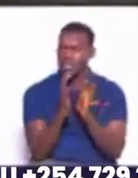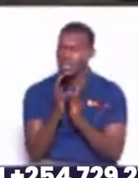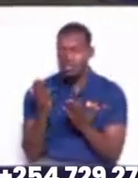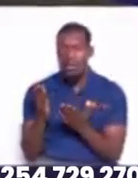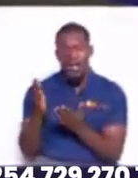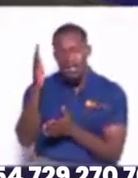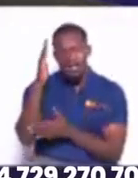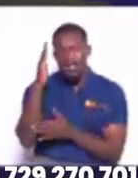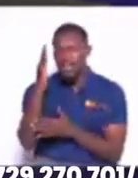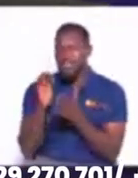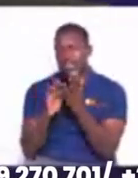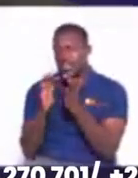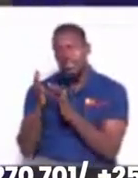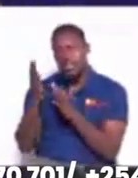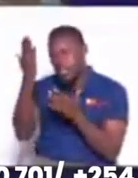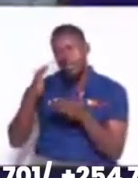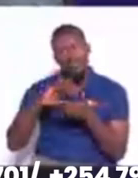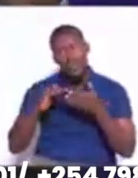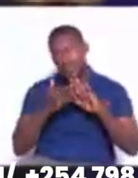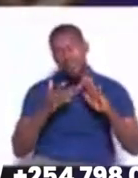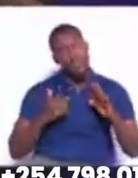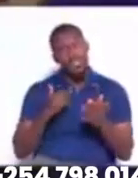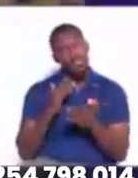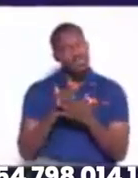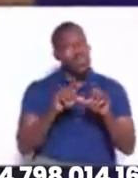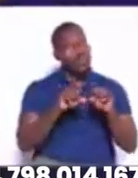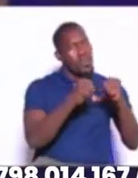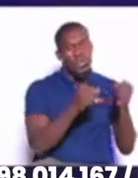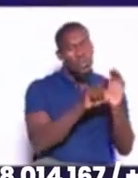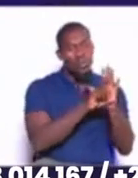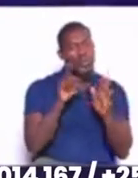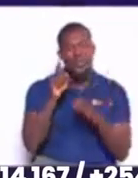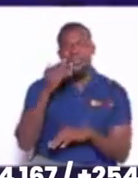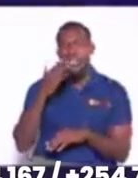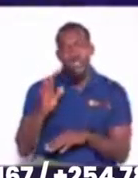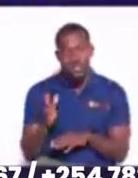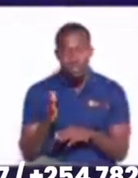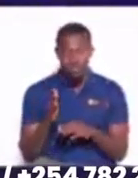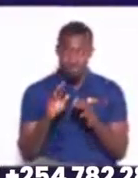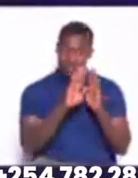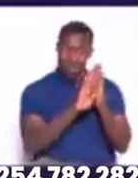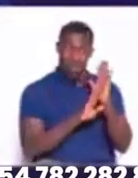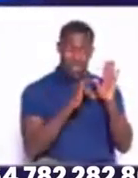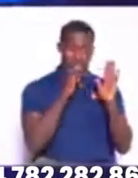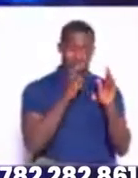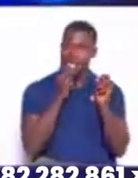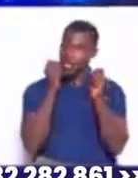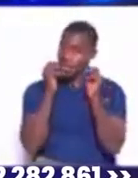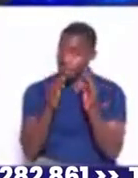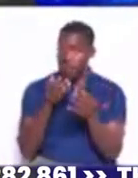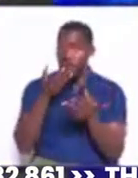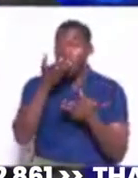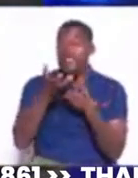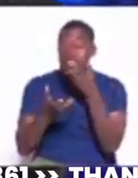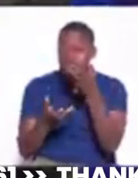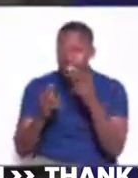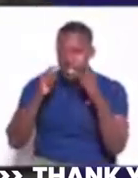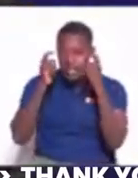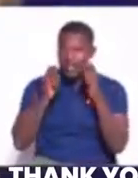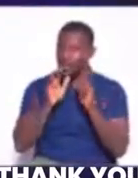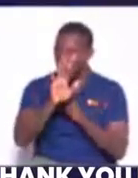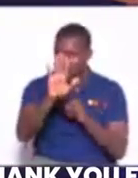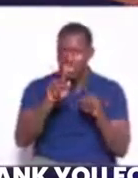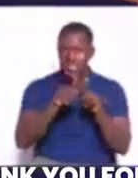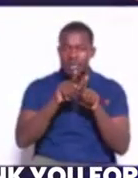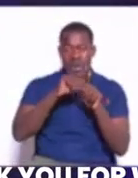"My grace is yours." He says, "If you confess your sin, I'm faithful and just to forgive your sin." What is